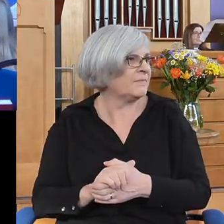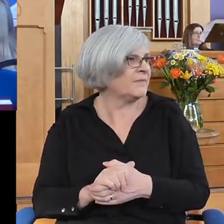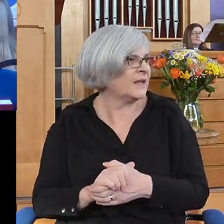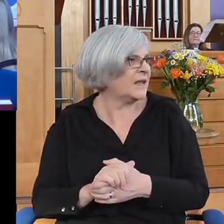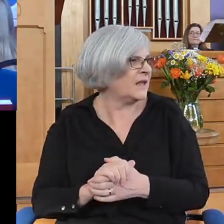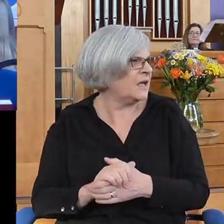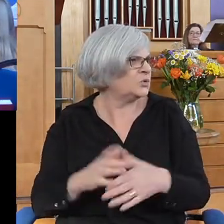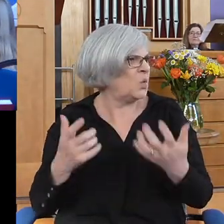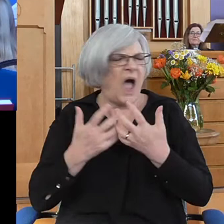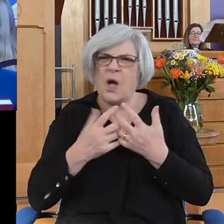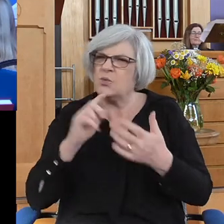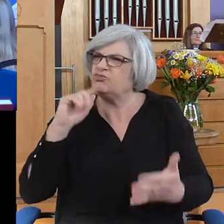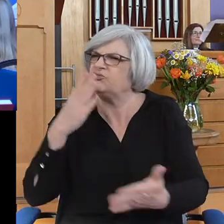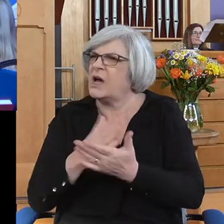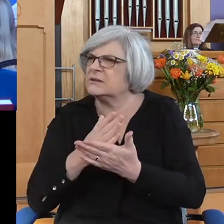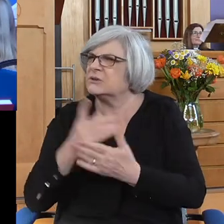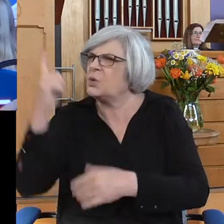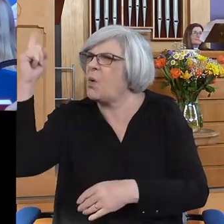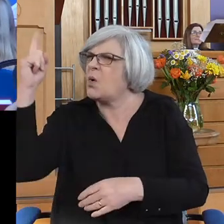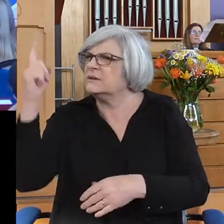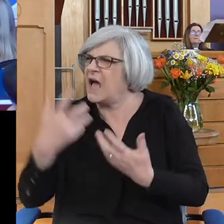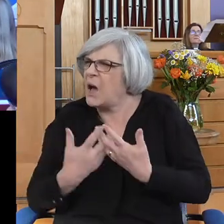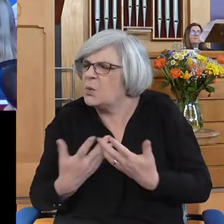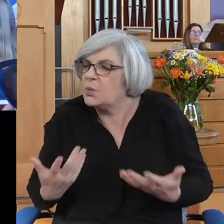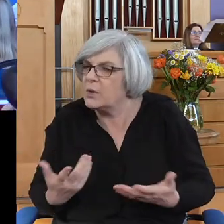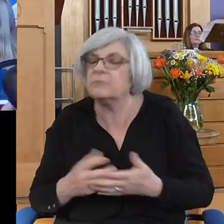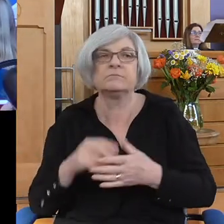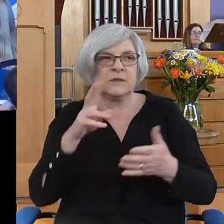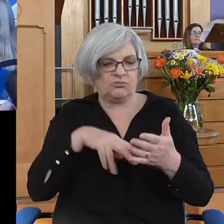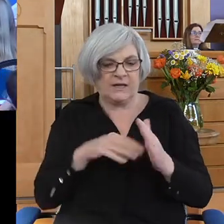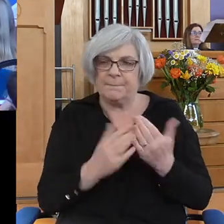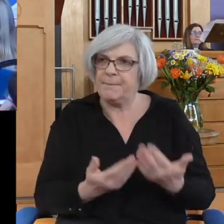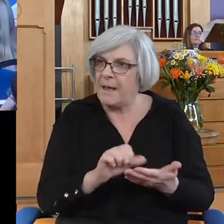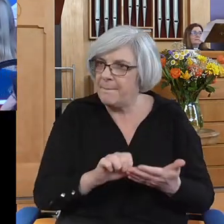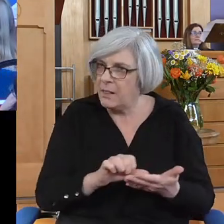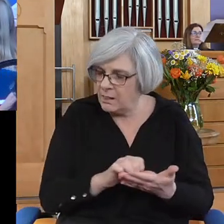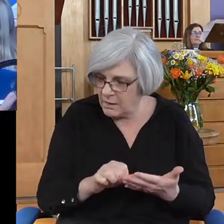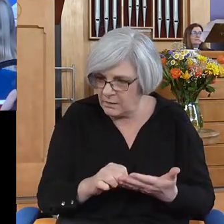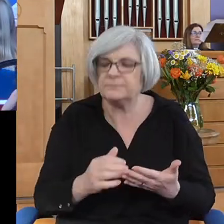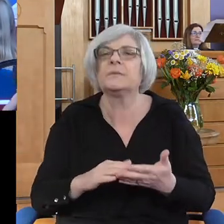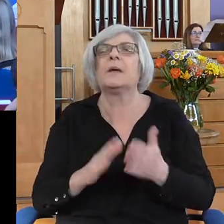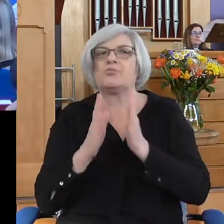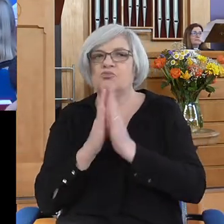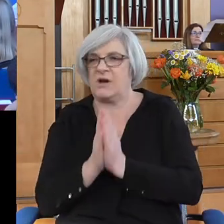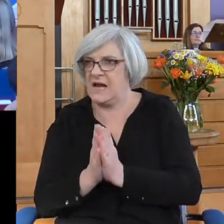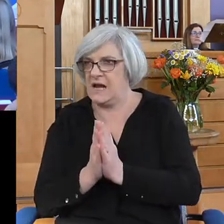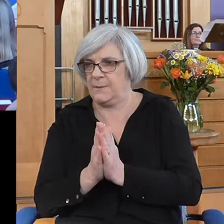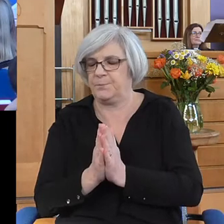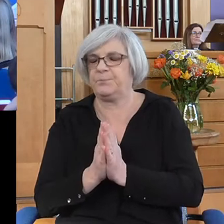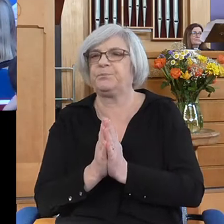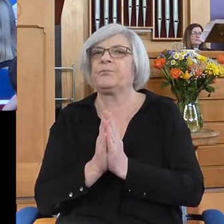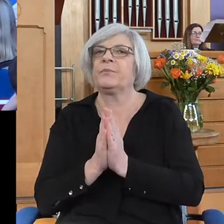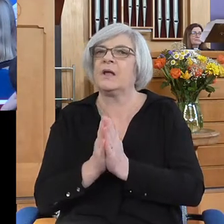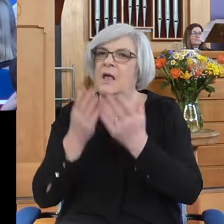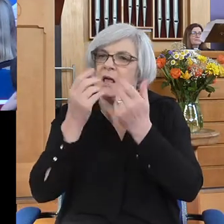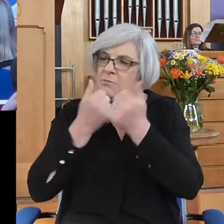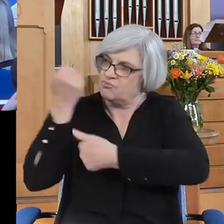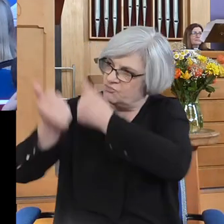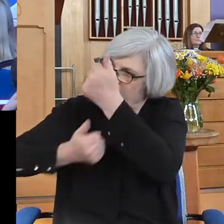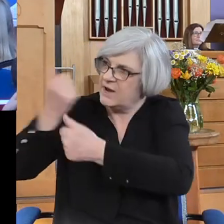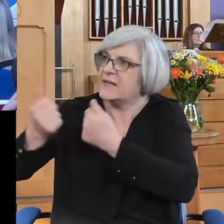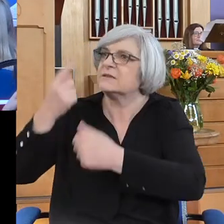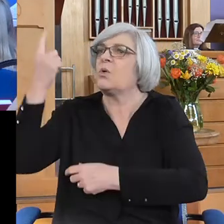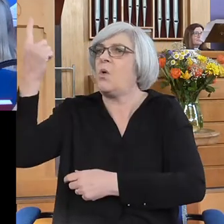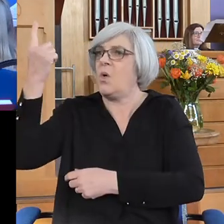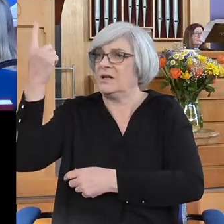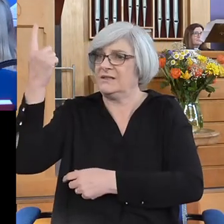we put our trust in God? We should read our Bibles, pray, praise God together as we're doing